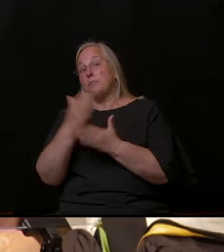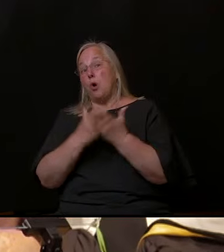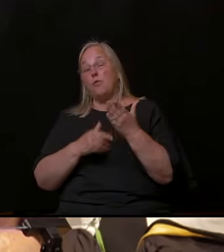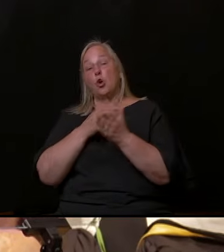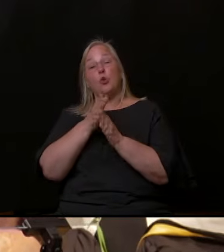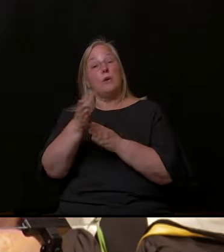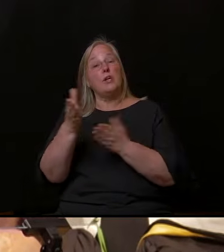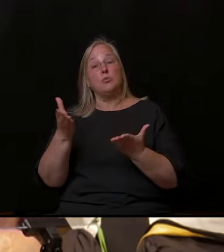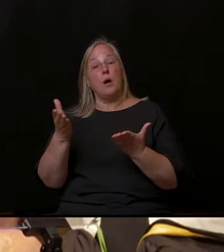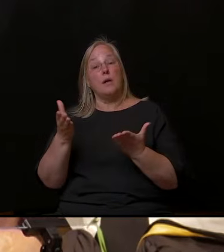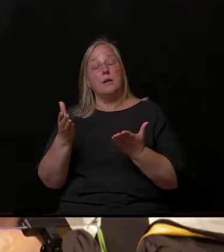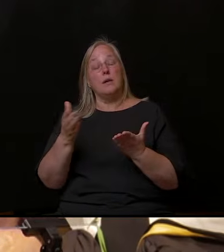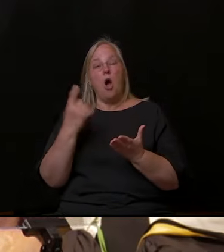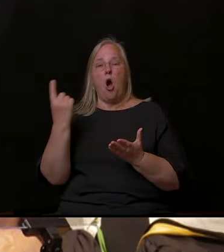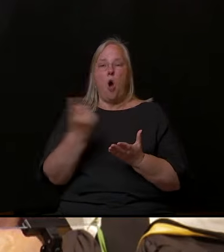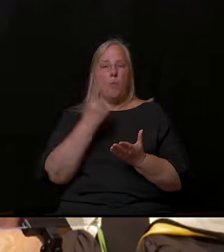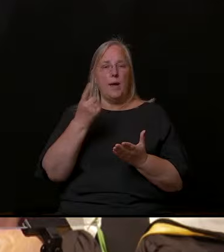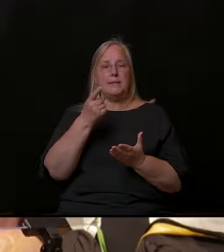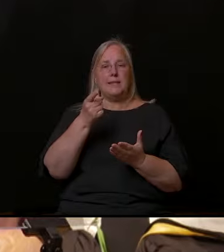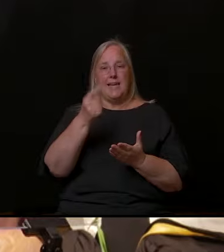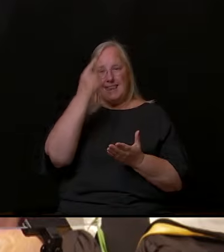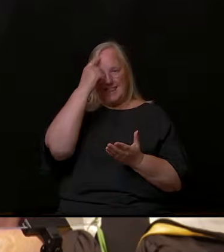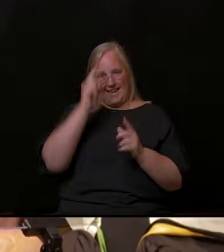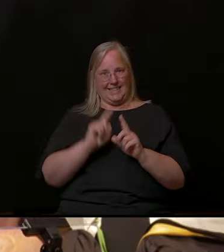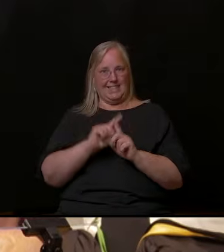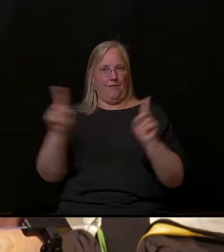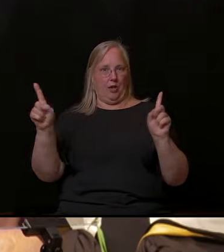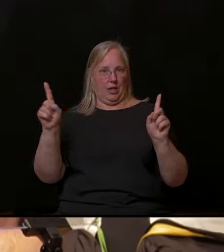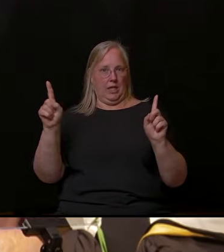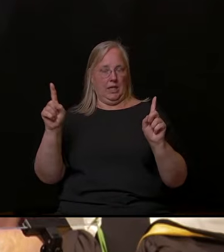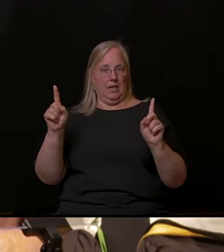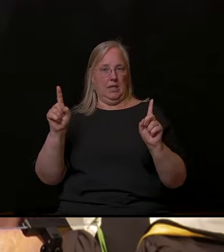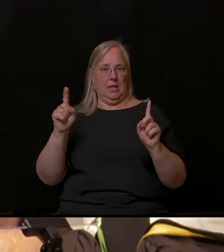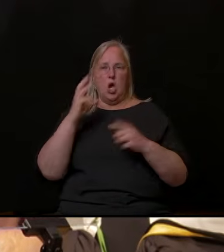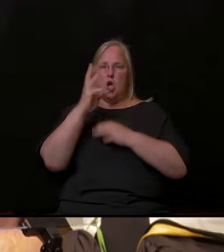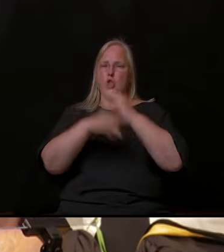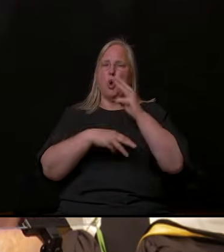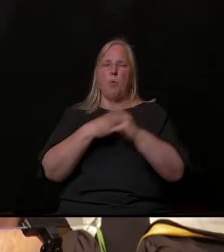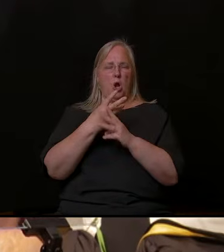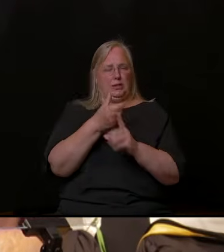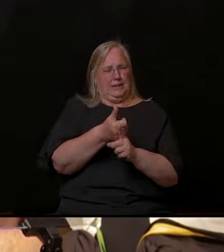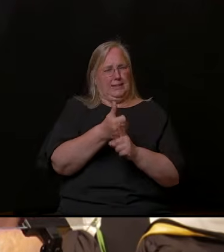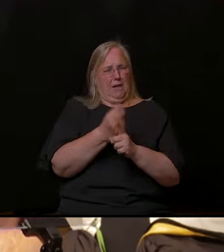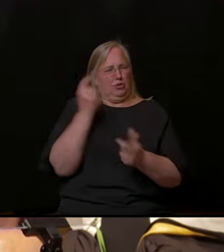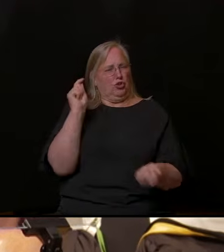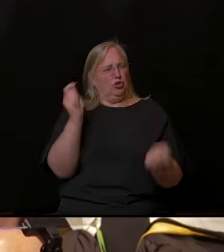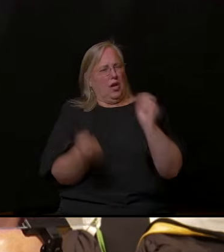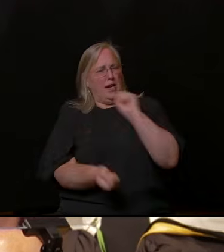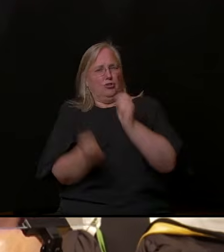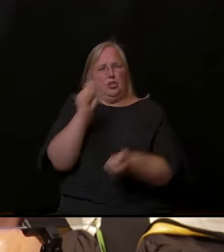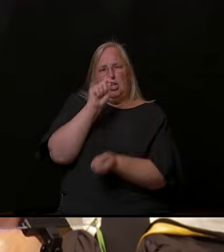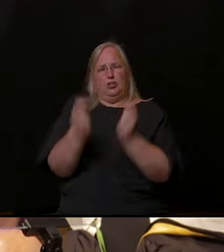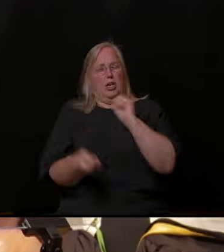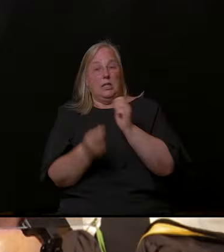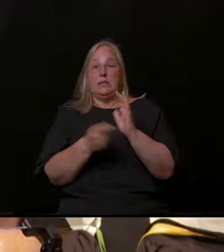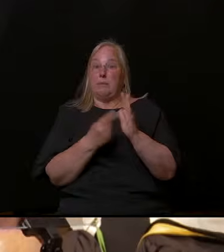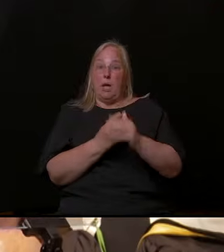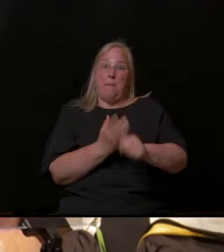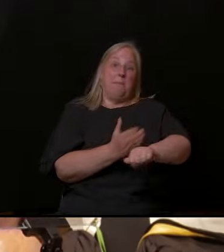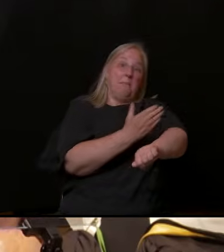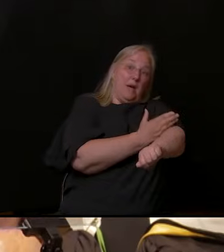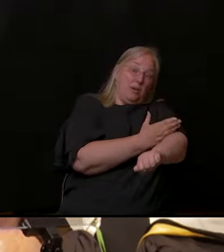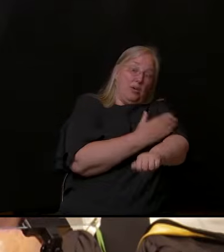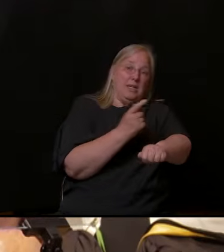is always to think differently. The world is constantly changing, sometimes for the better, sometimes